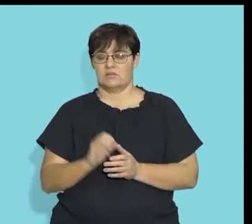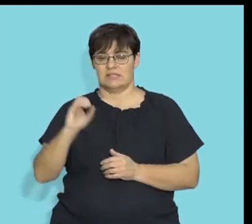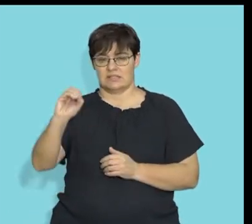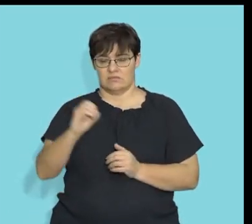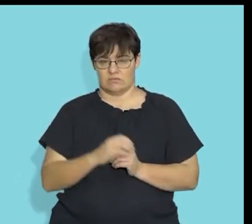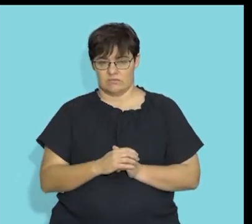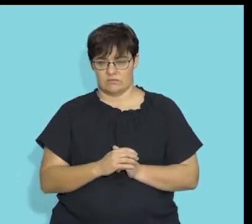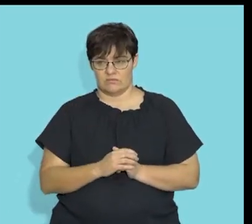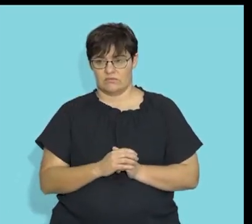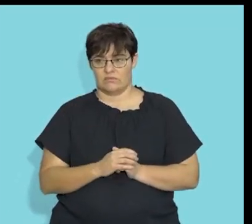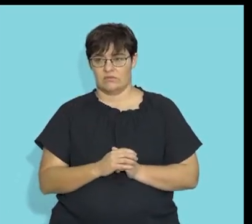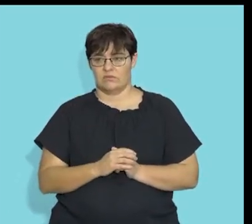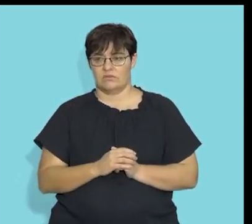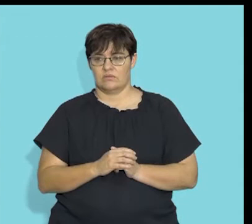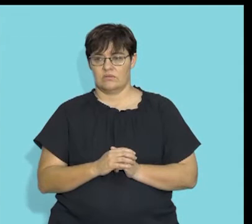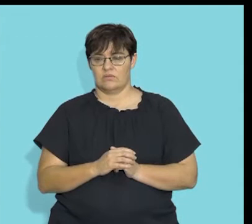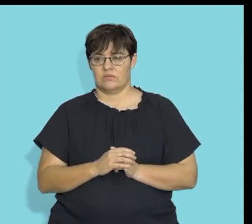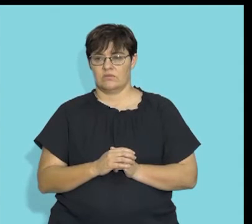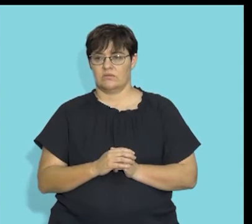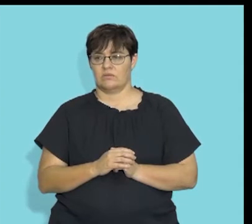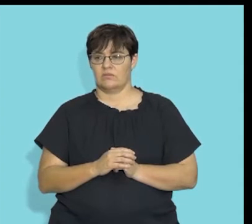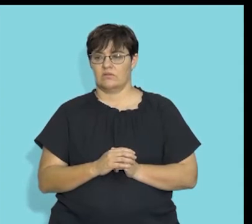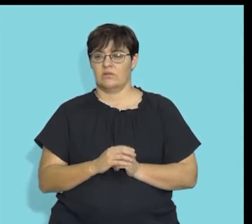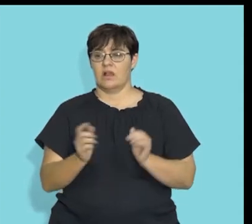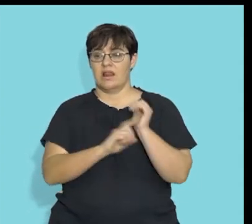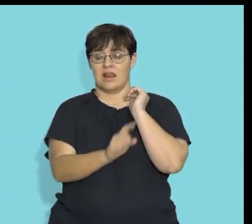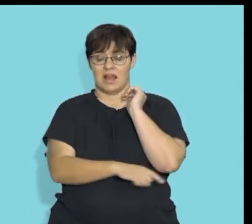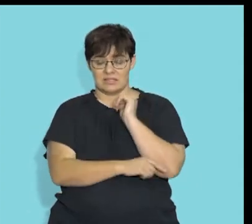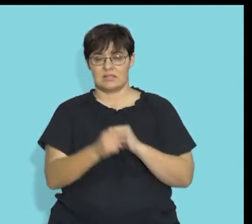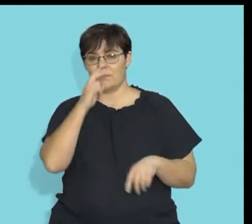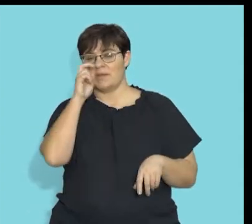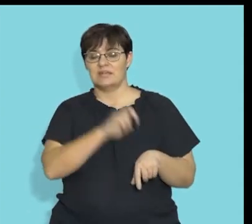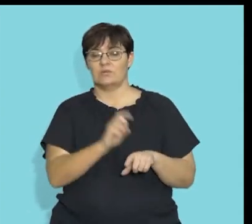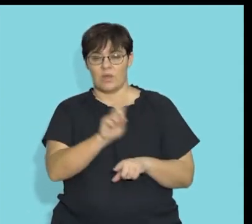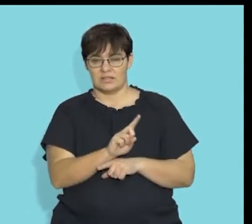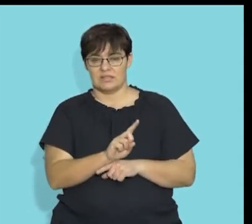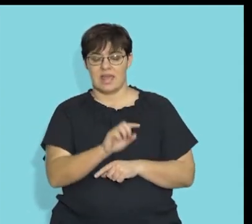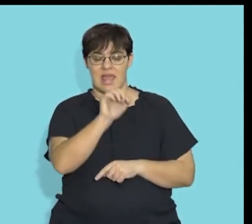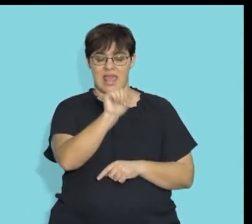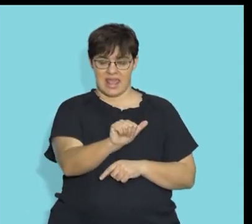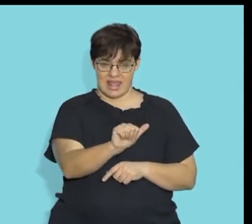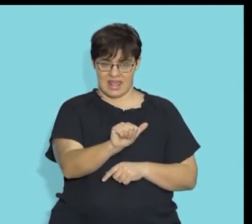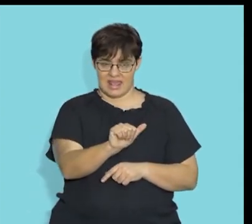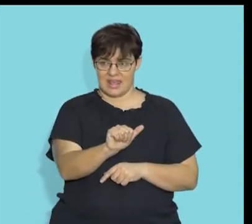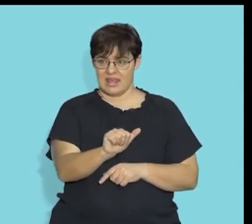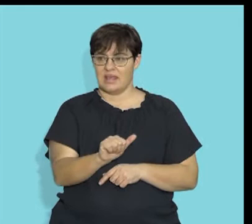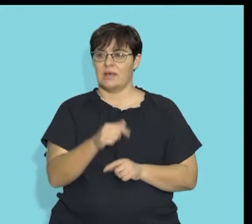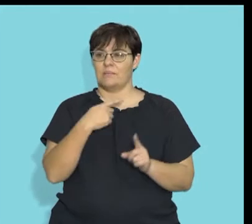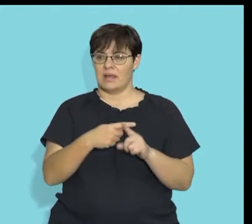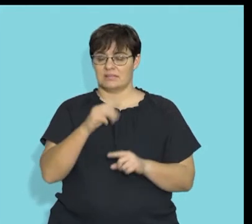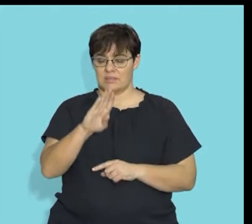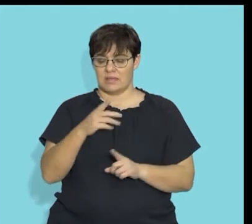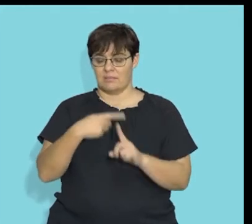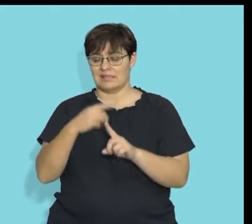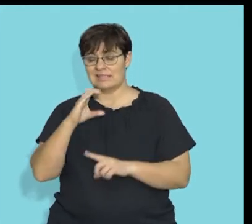B is equal to 0. Last but not least, I need to find the value of A, and A plus